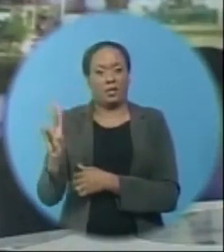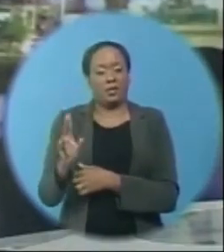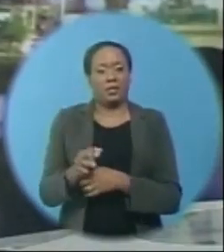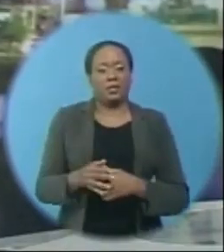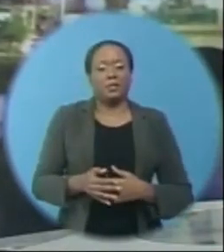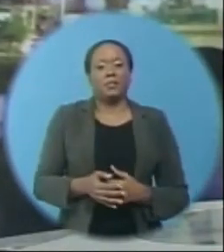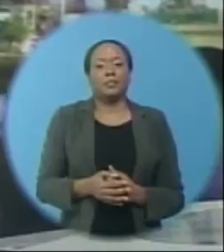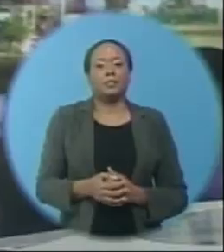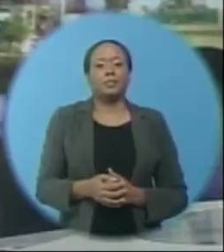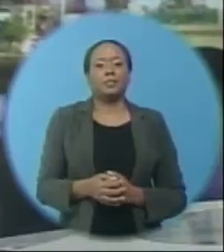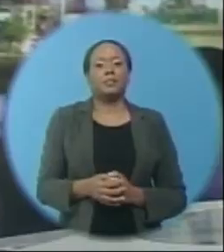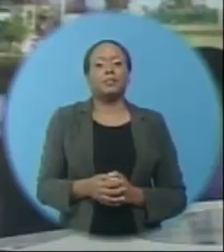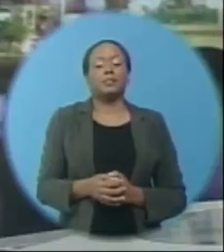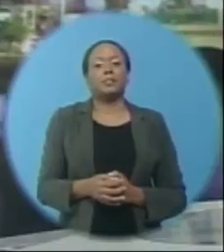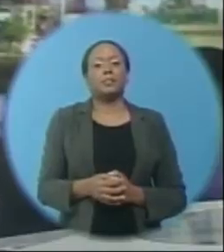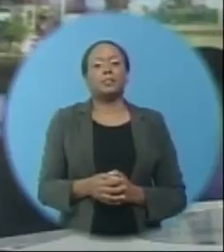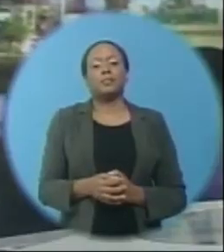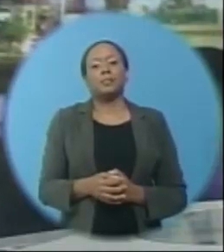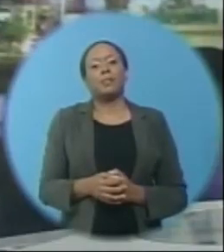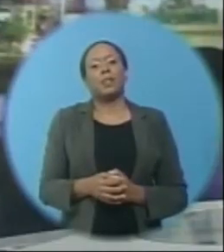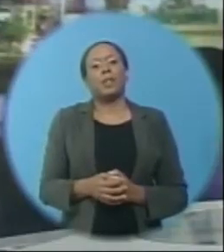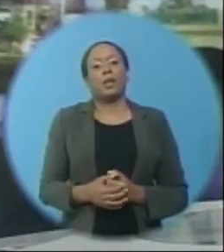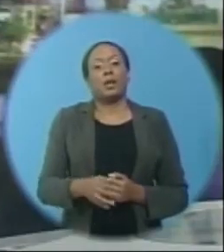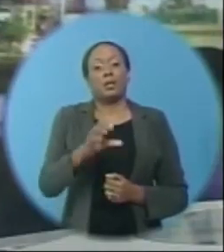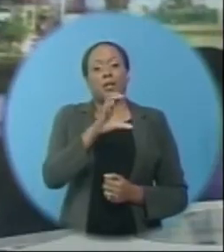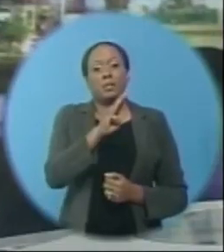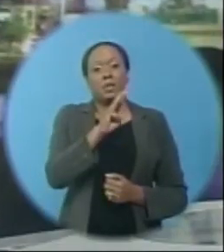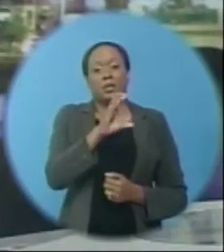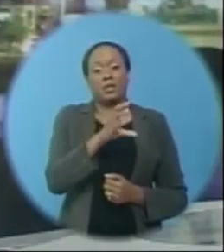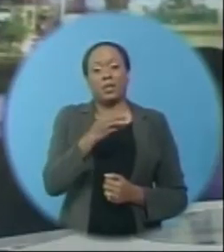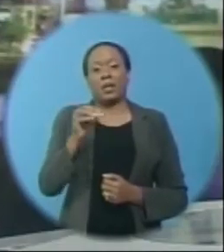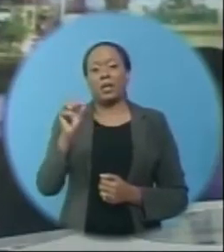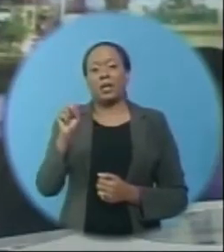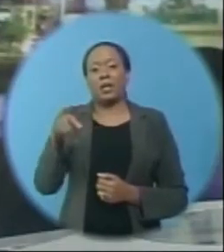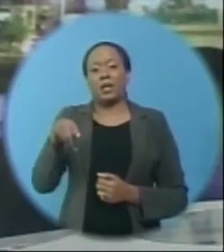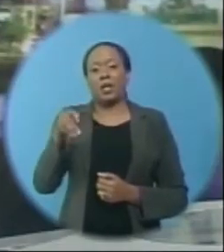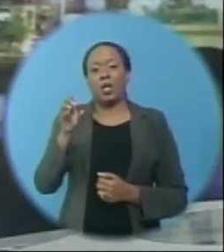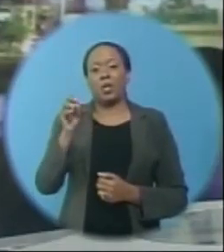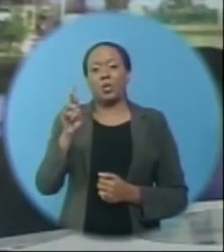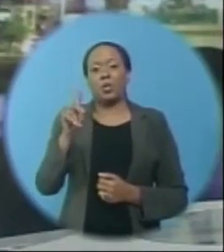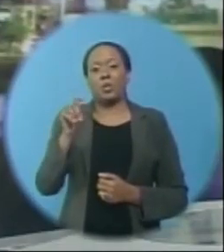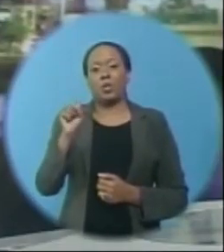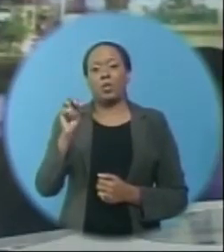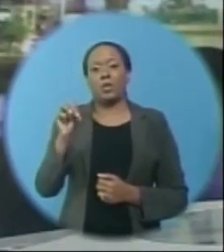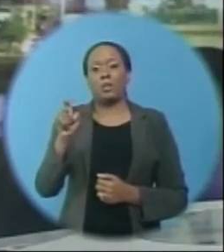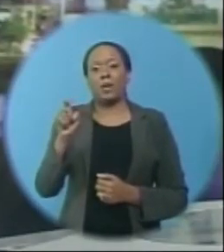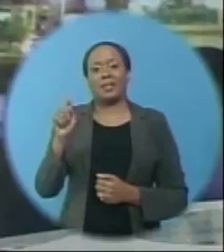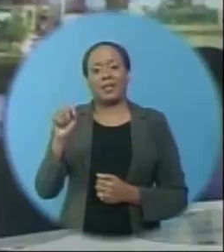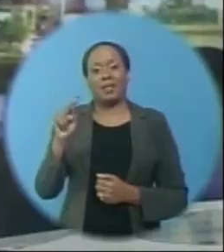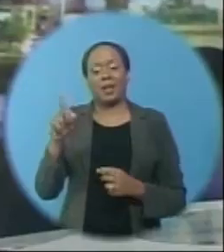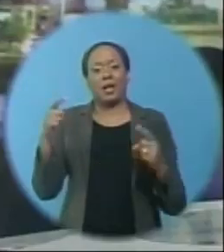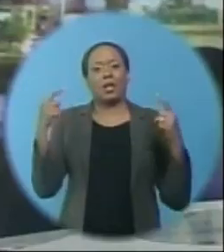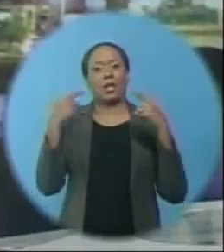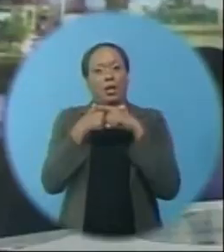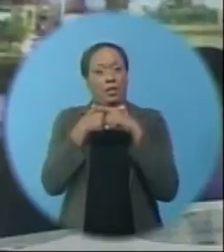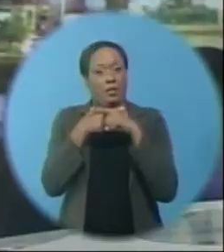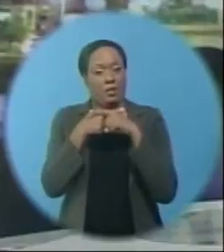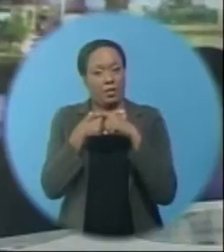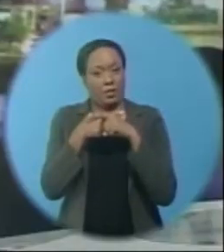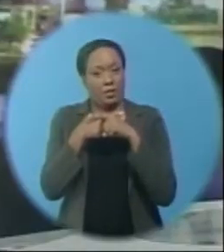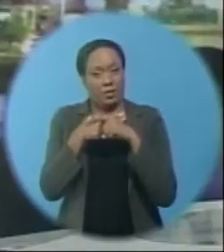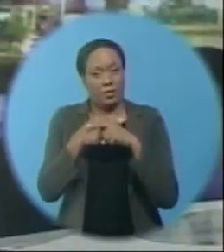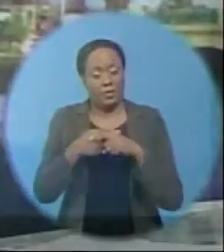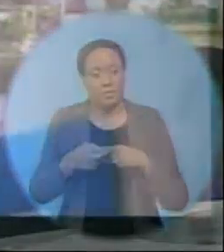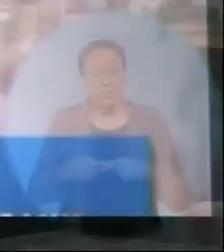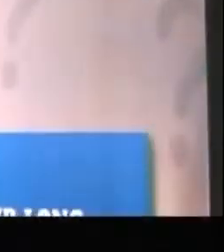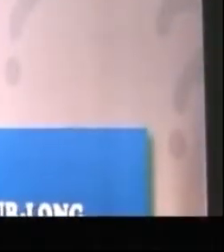1-800-8477. A dispute between the Caribbean Broadcasting Corporation and Sportsmax parent company,